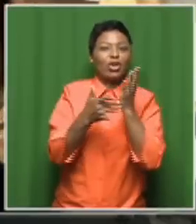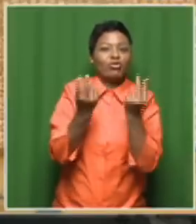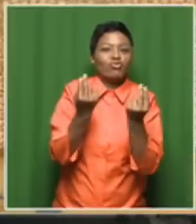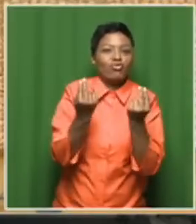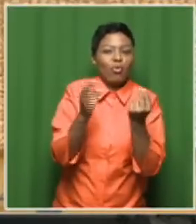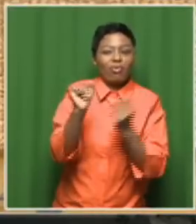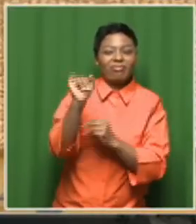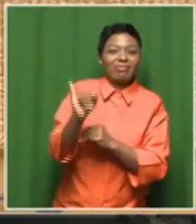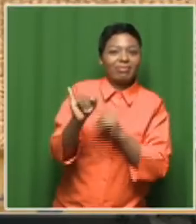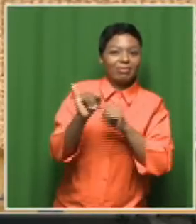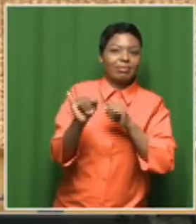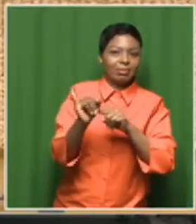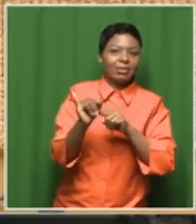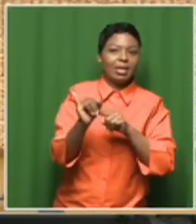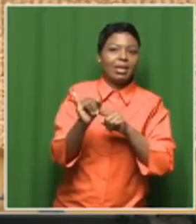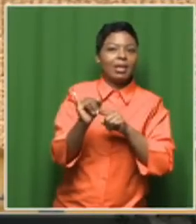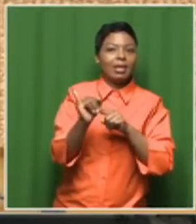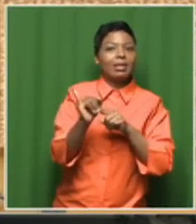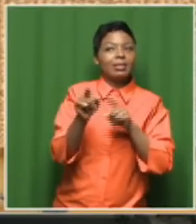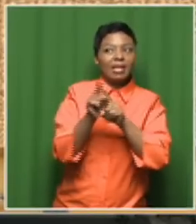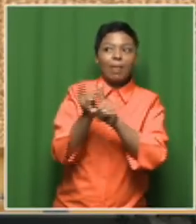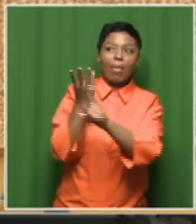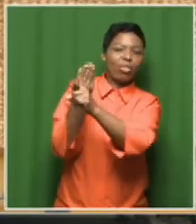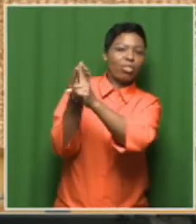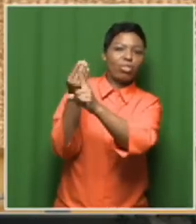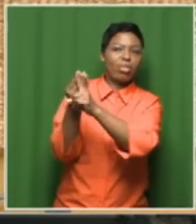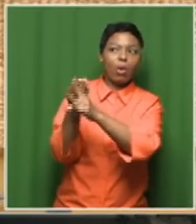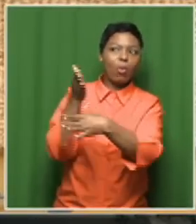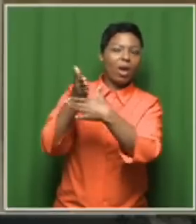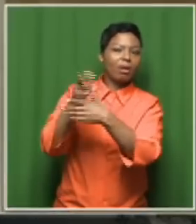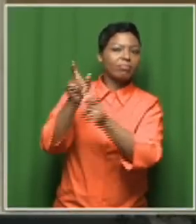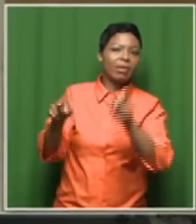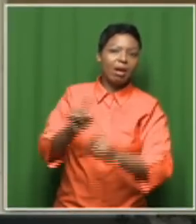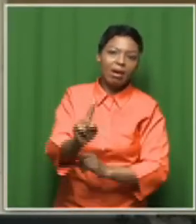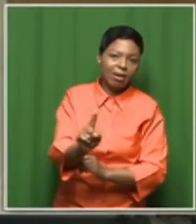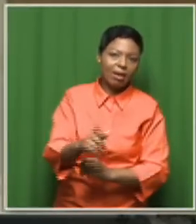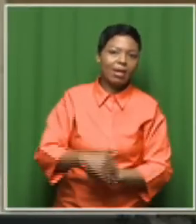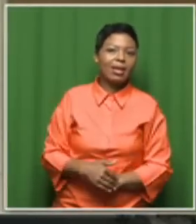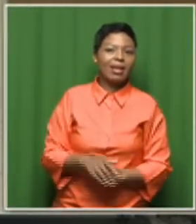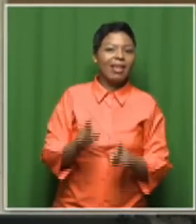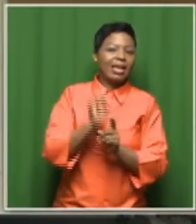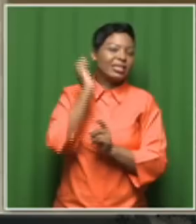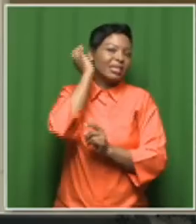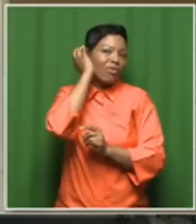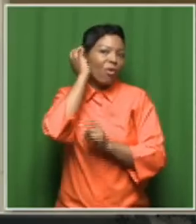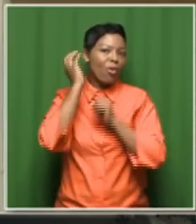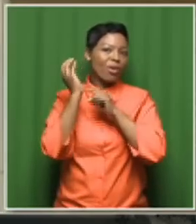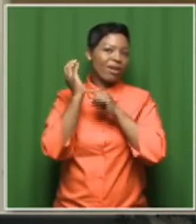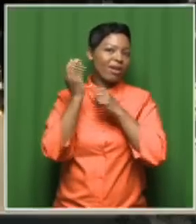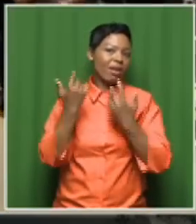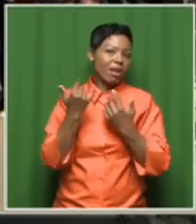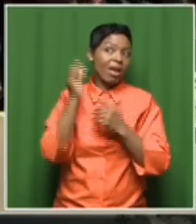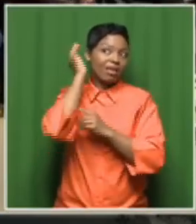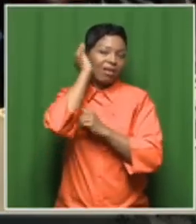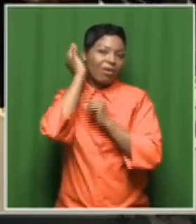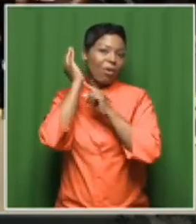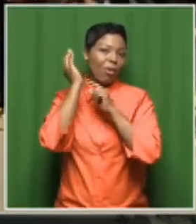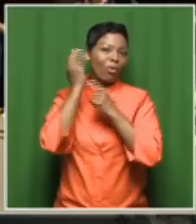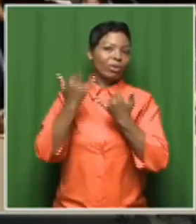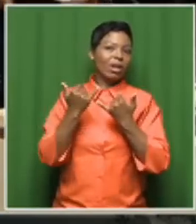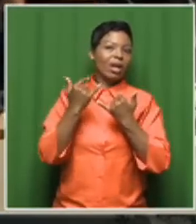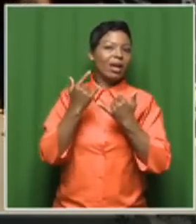of workers. Use, for example, cell phone technology. We have fantastic communication, which can be